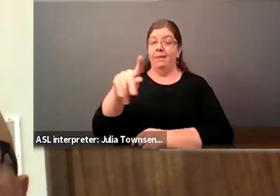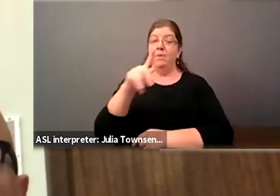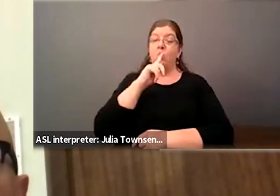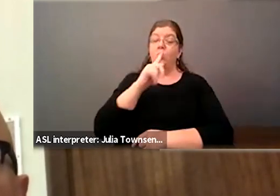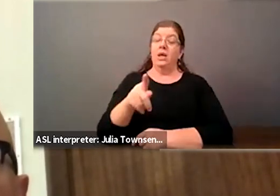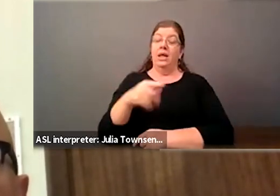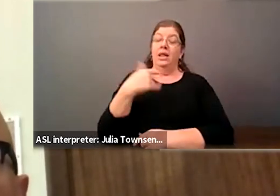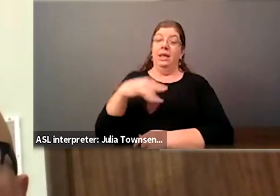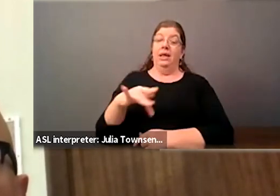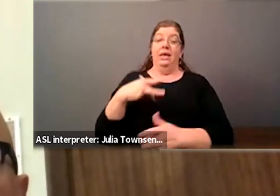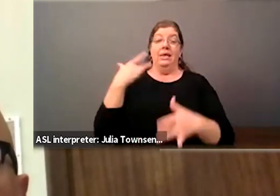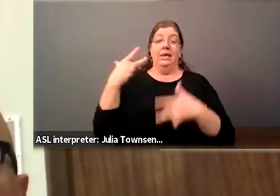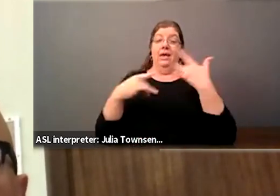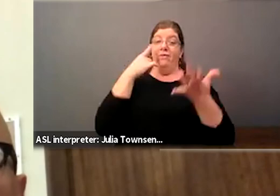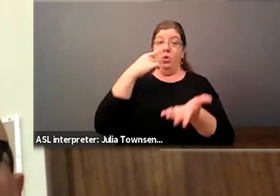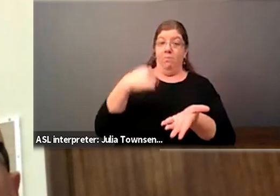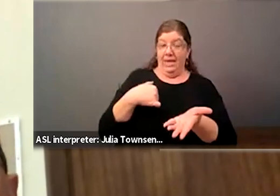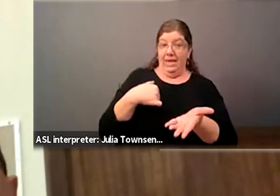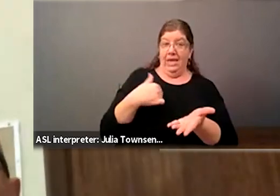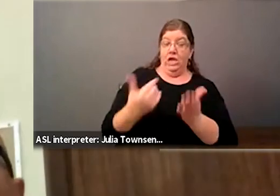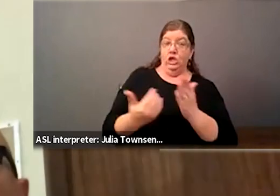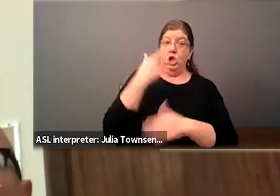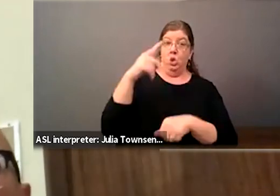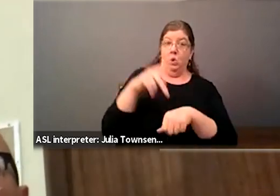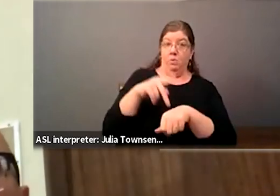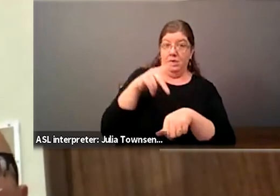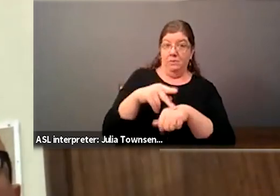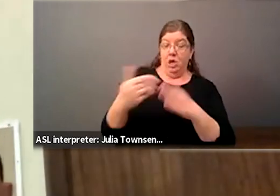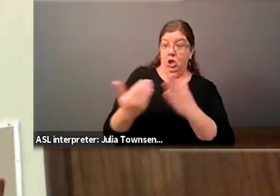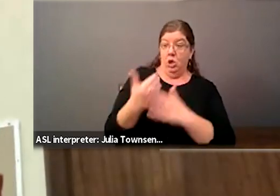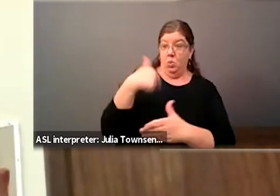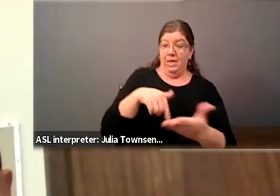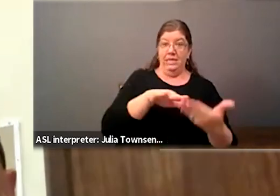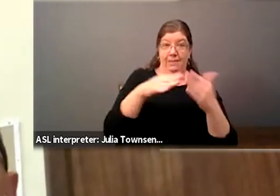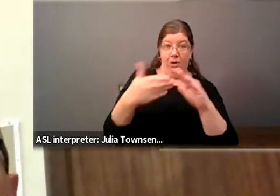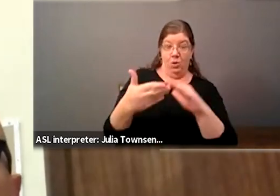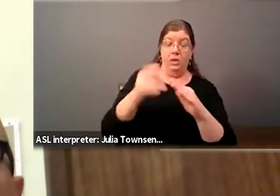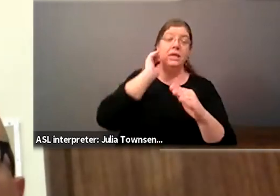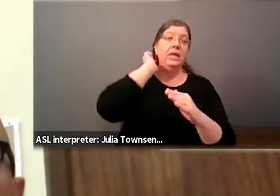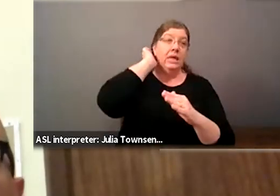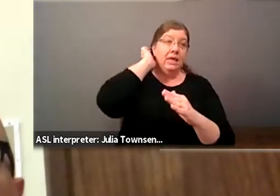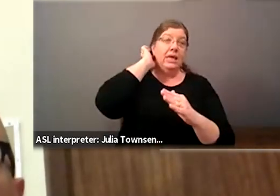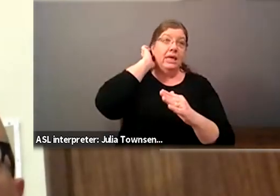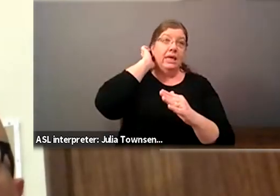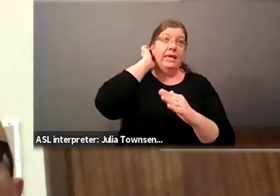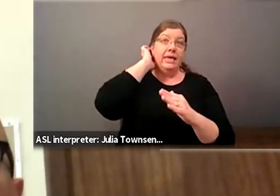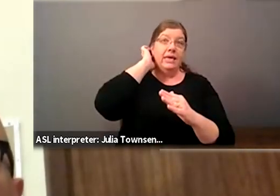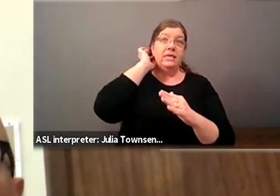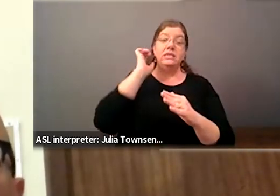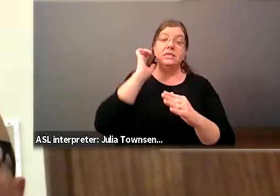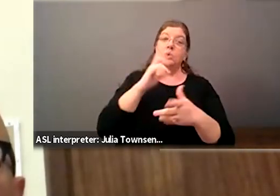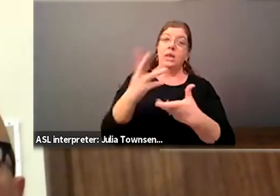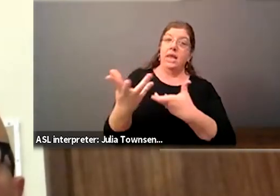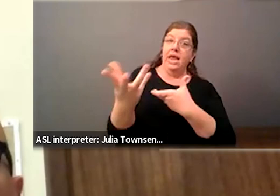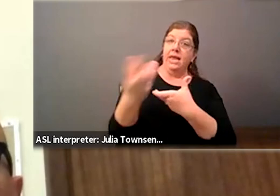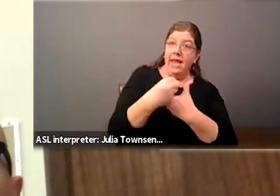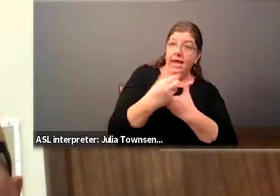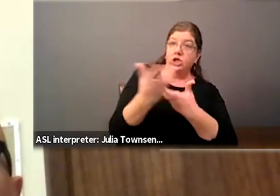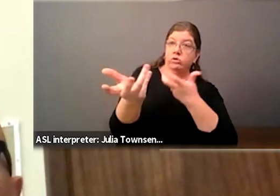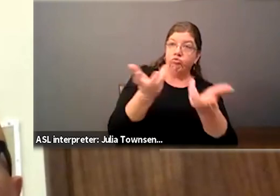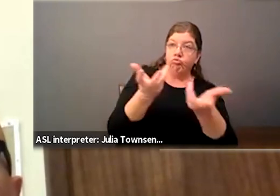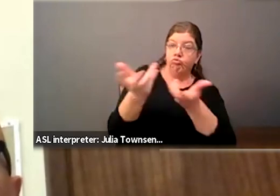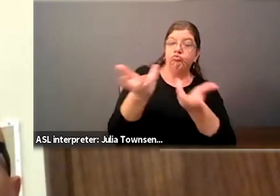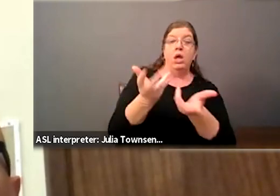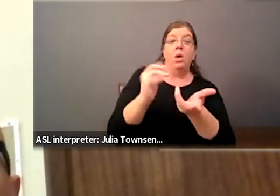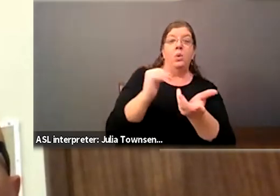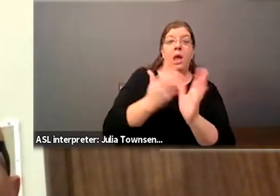i think for for me especially as a new principal and new to this community is really um uh engaging with our uh